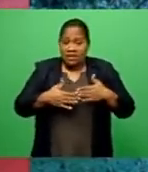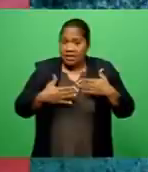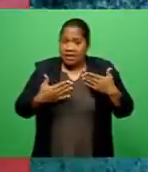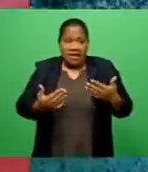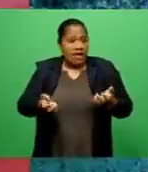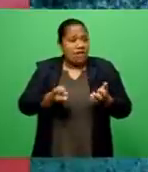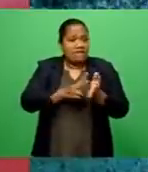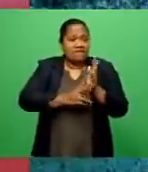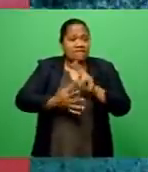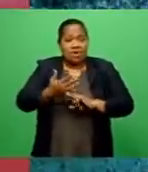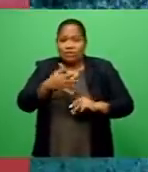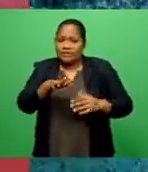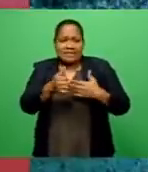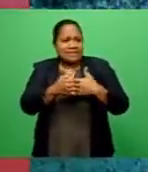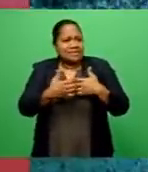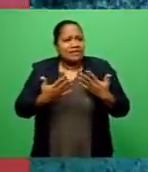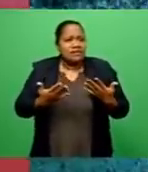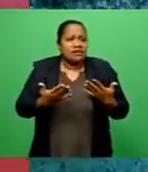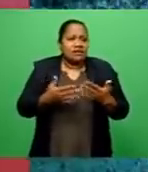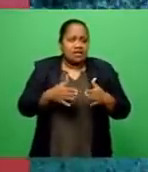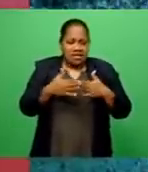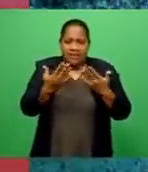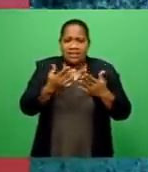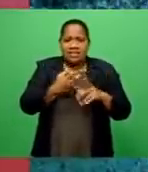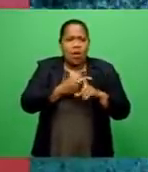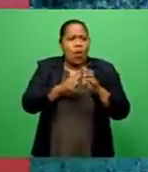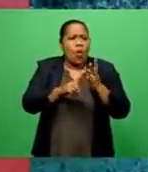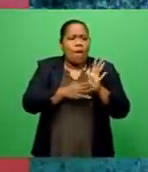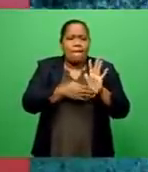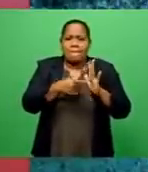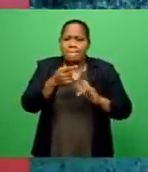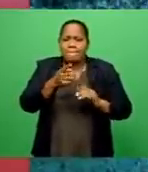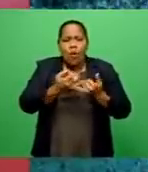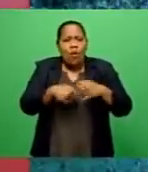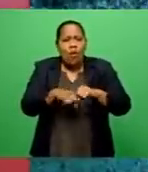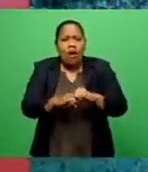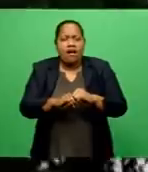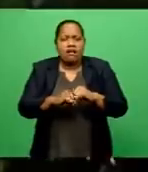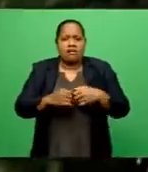are facing Como Island and the villagers is right